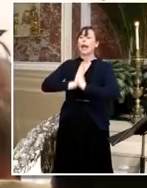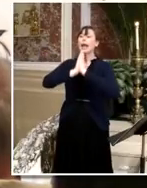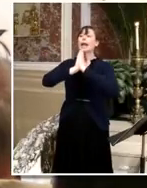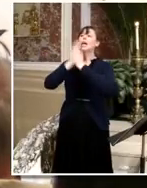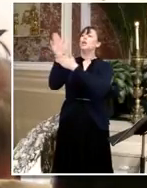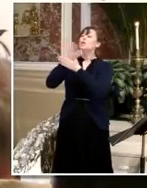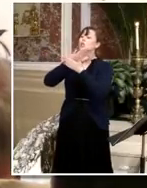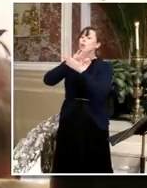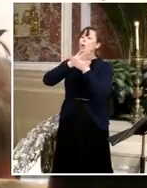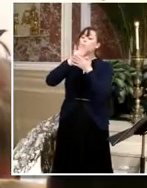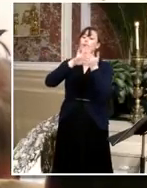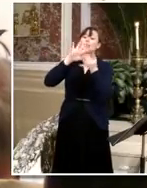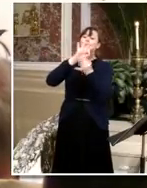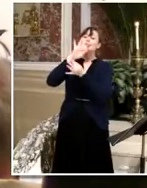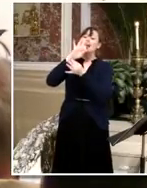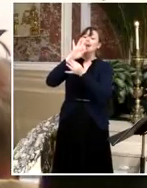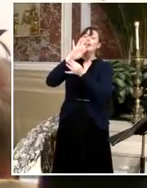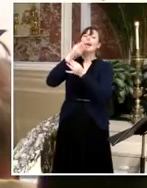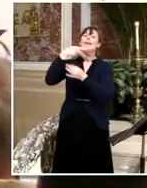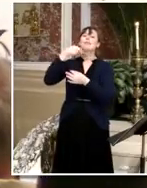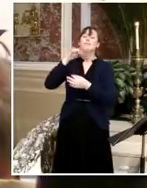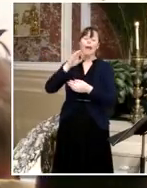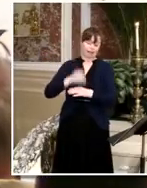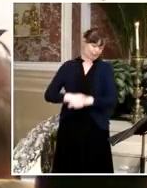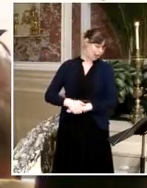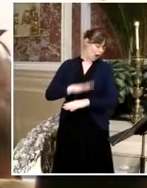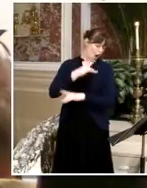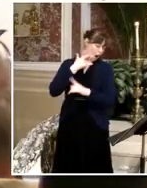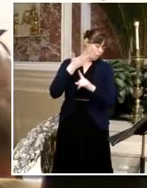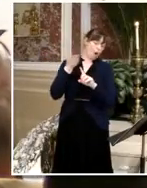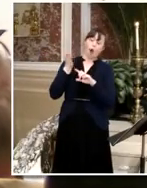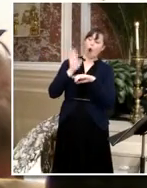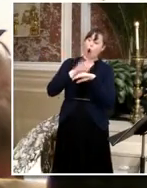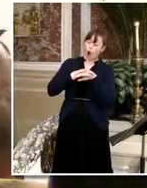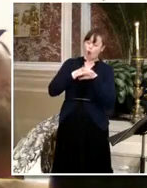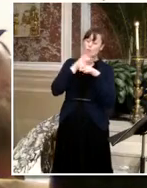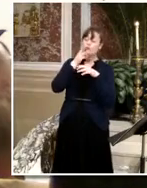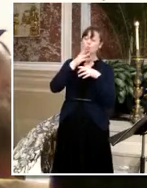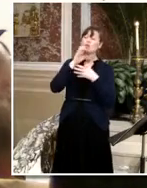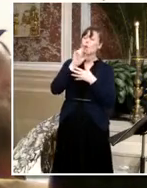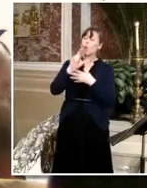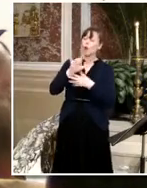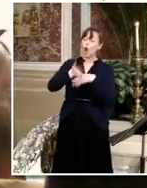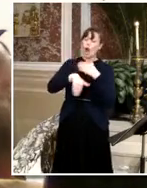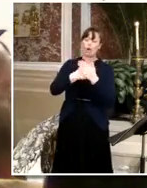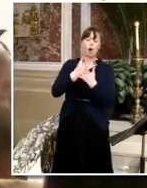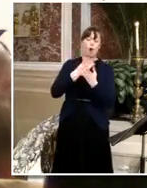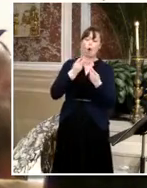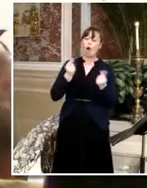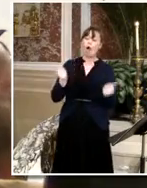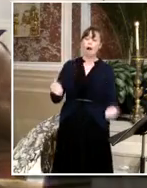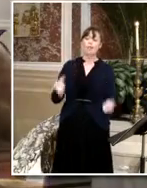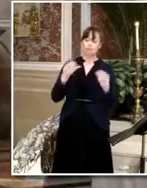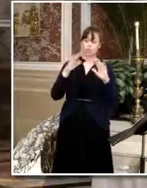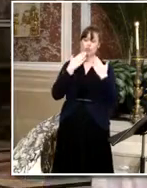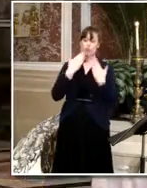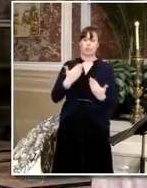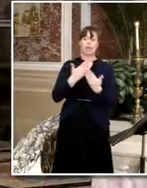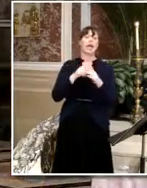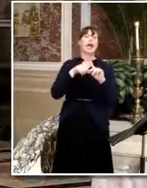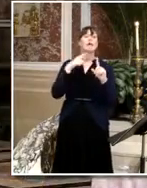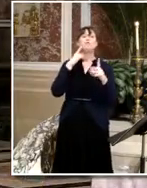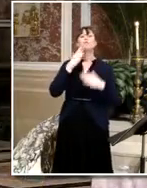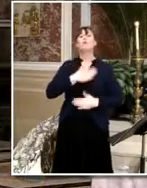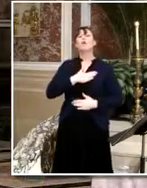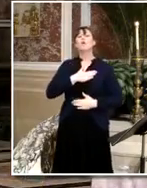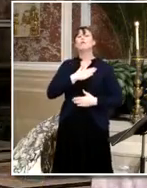Holy Spirit, the Paraclete, upon this oil and all its richness, which you have graciously